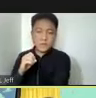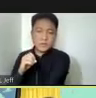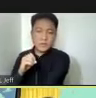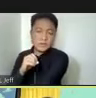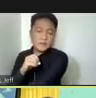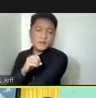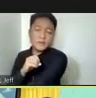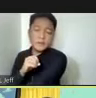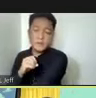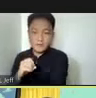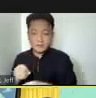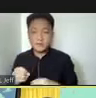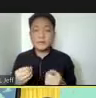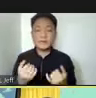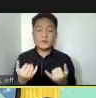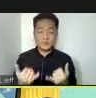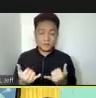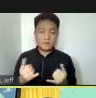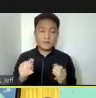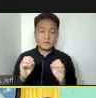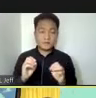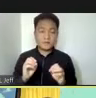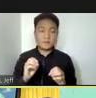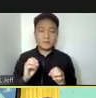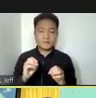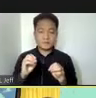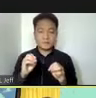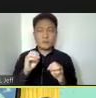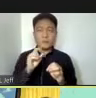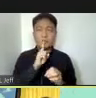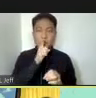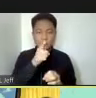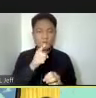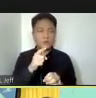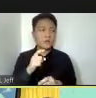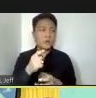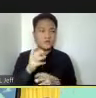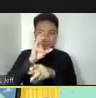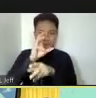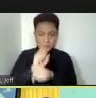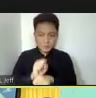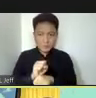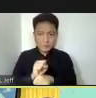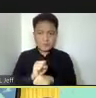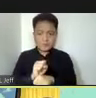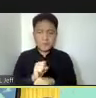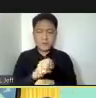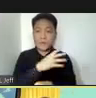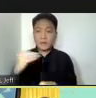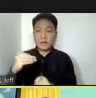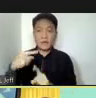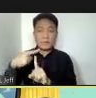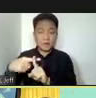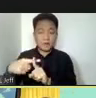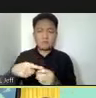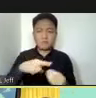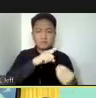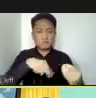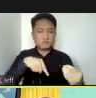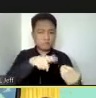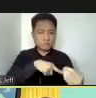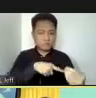Discrimination also play a huge part in the slow erosion of their culture as the